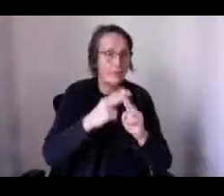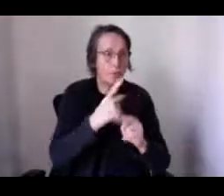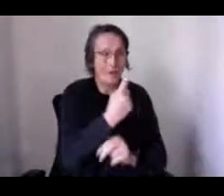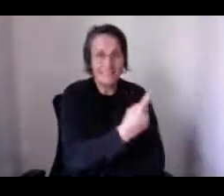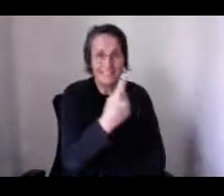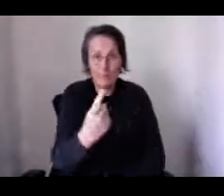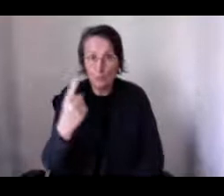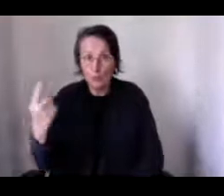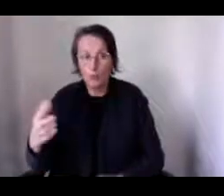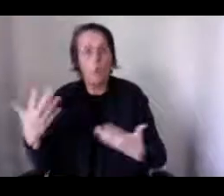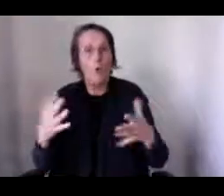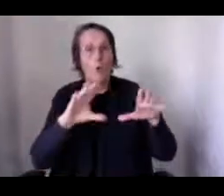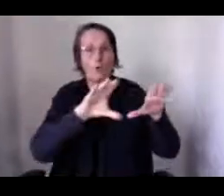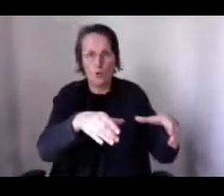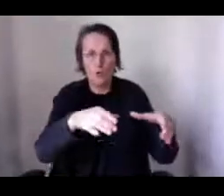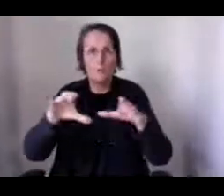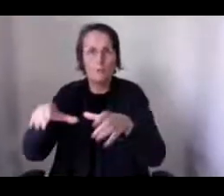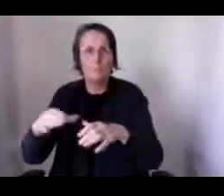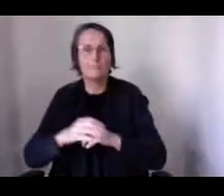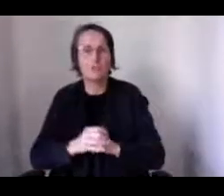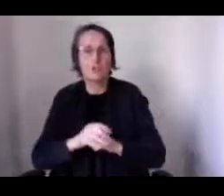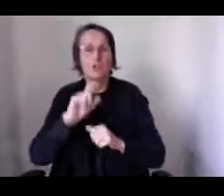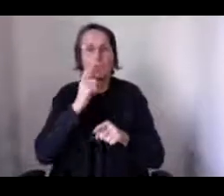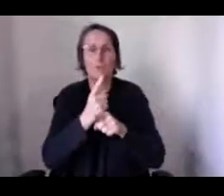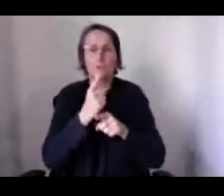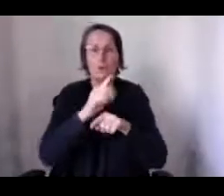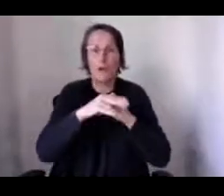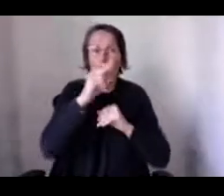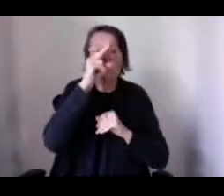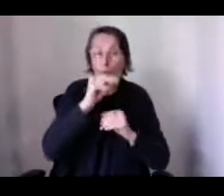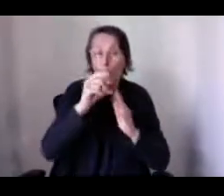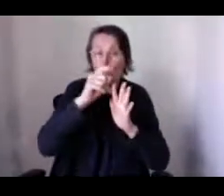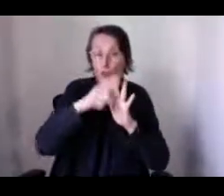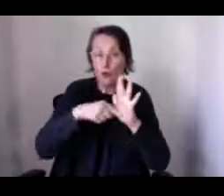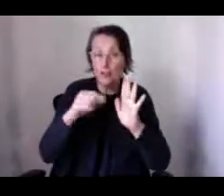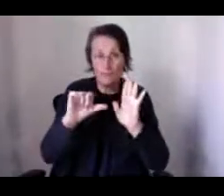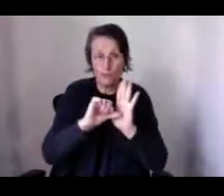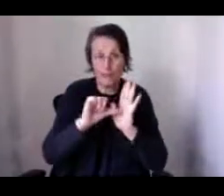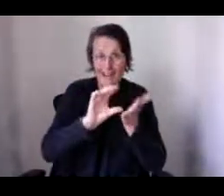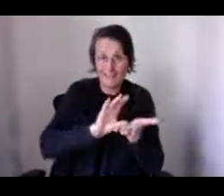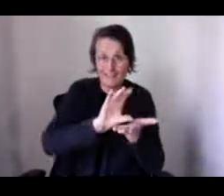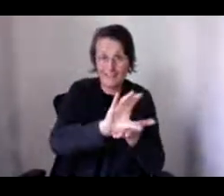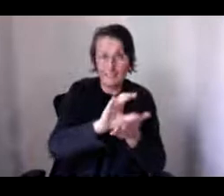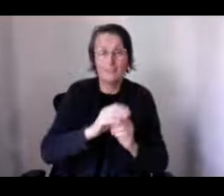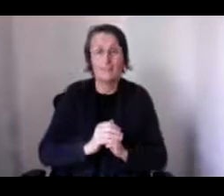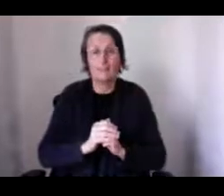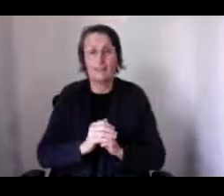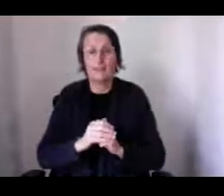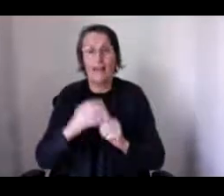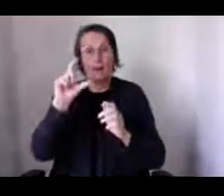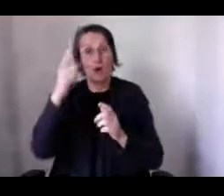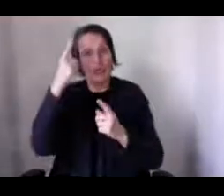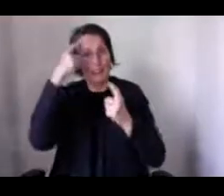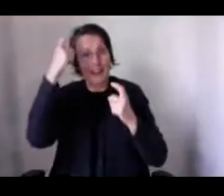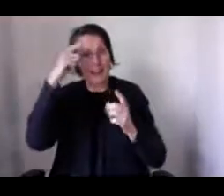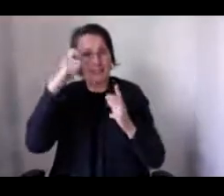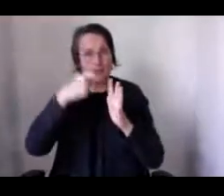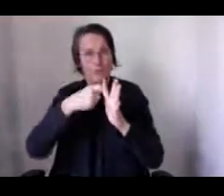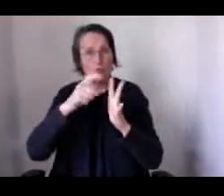So we'll be talking about the small project grants and the project and creative query funding round, which is currently